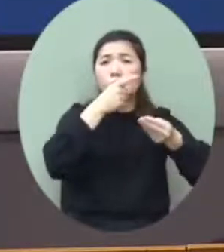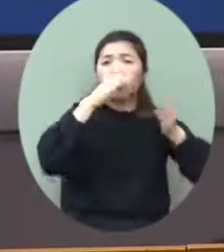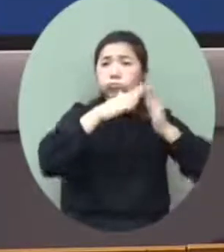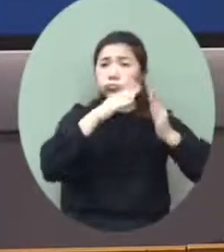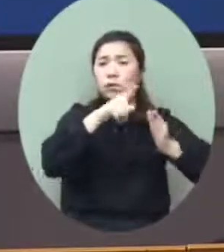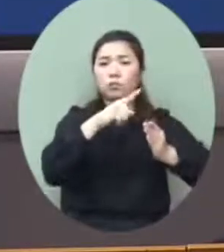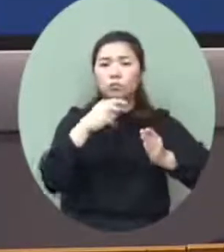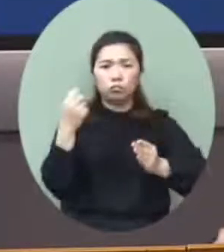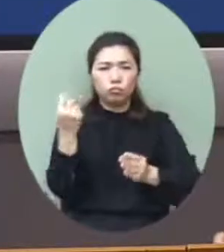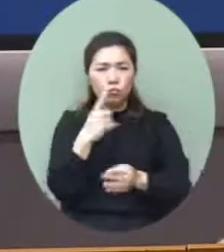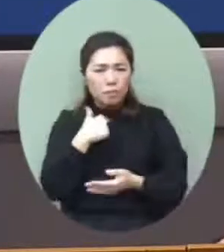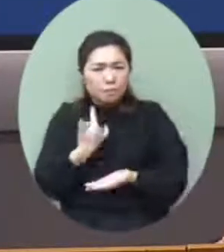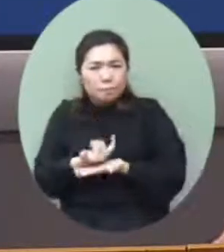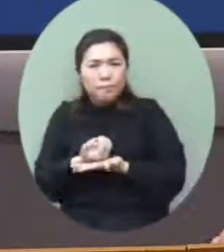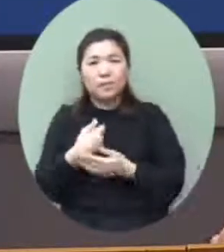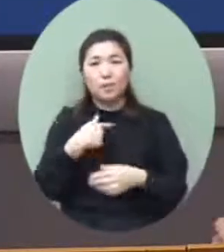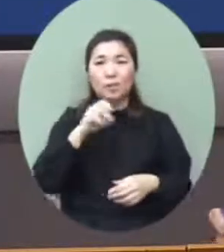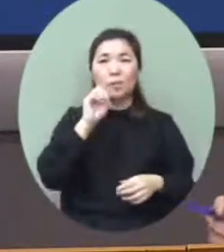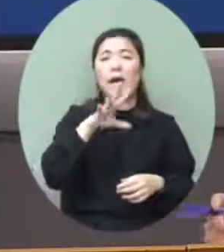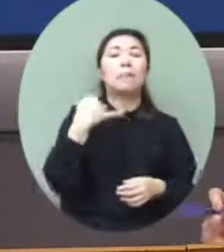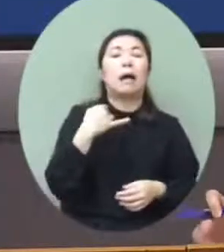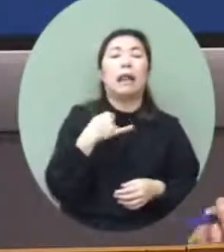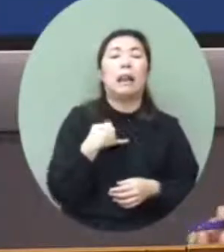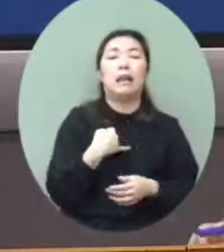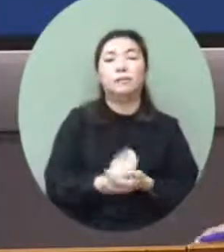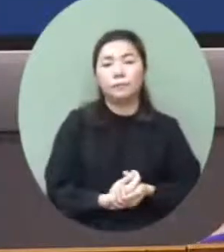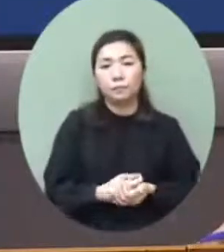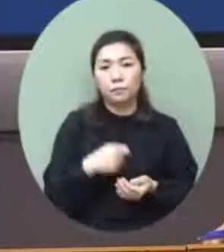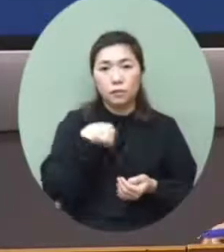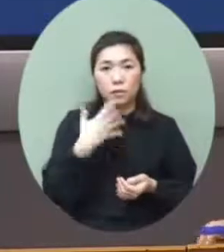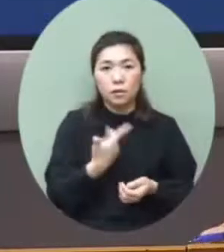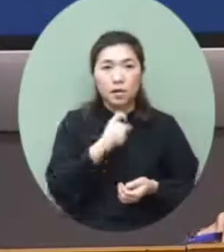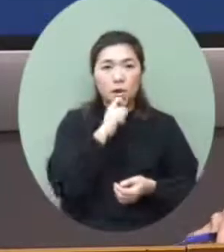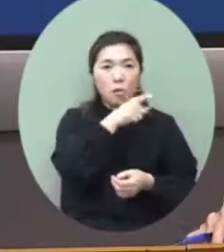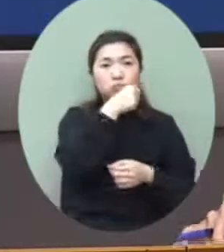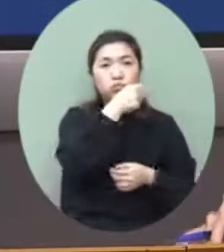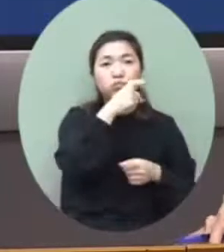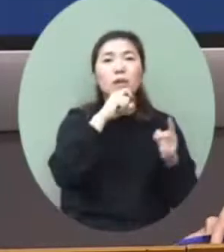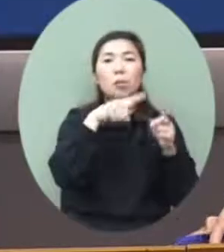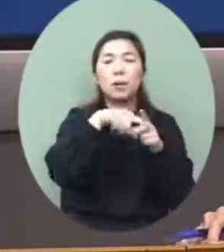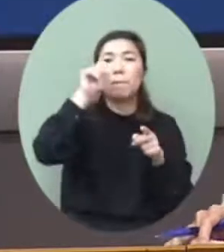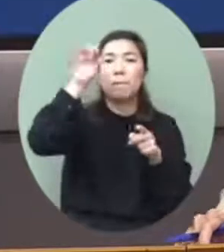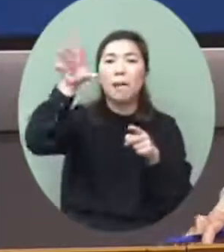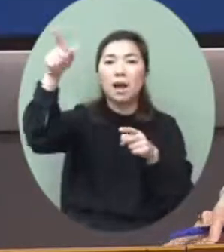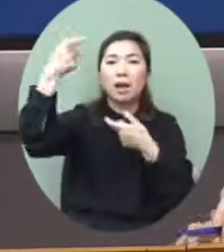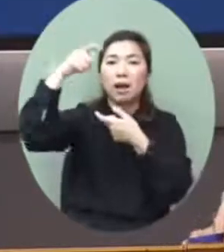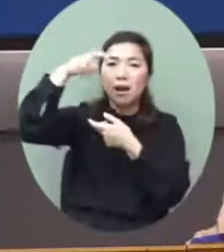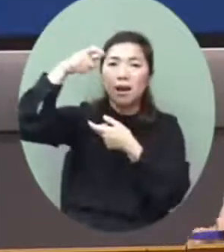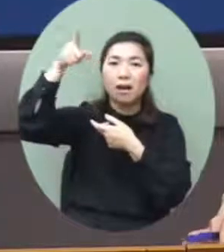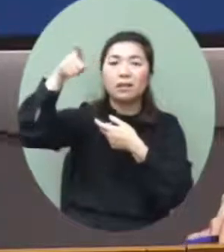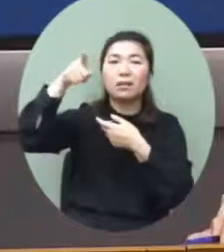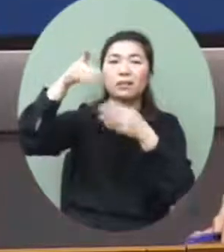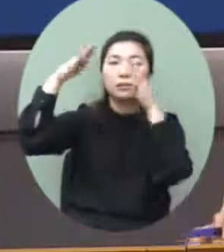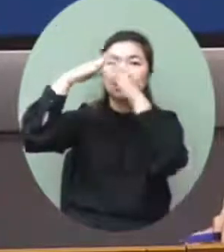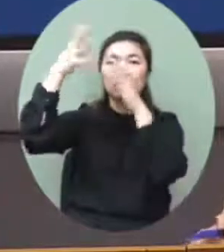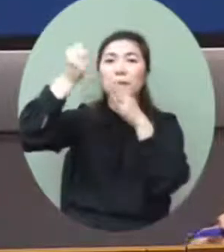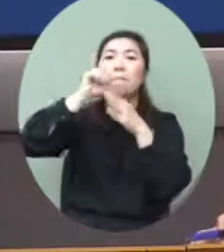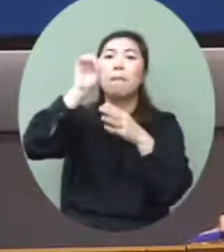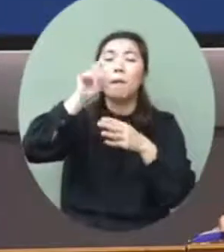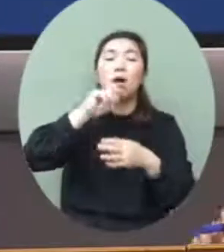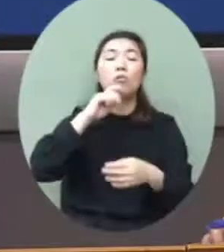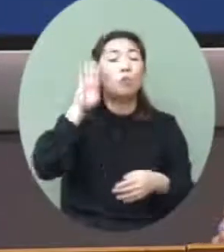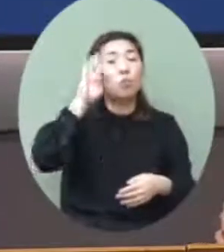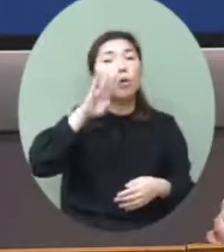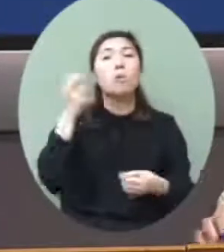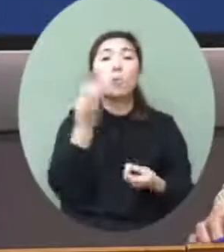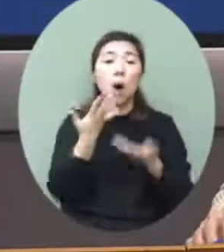exchange. Our markets have remained stable. I would not go into a detailed